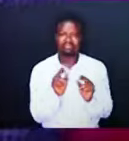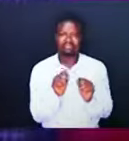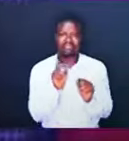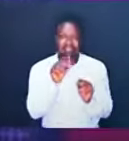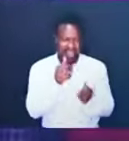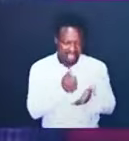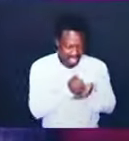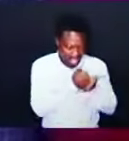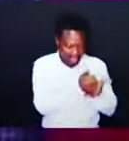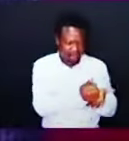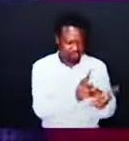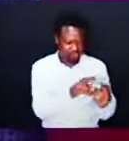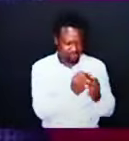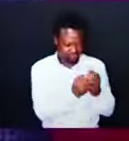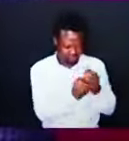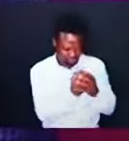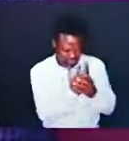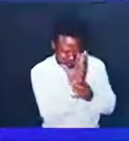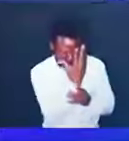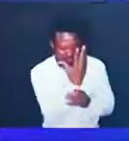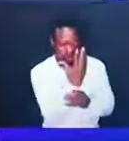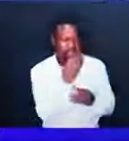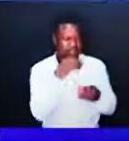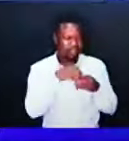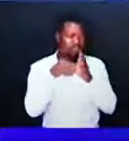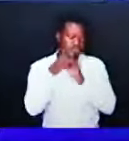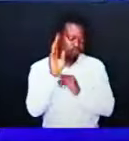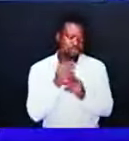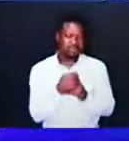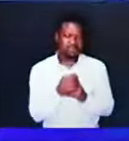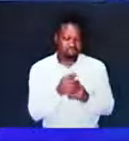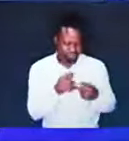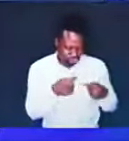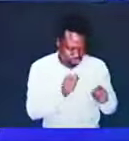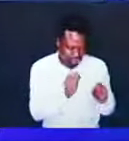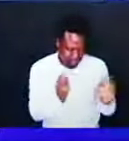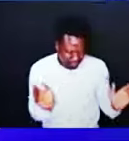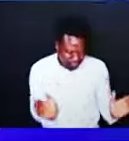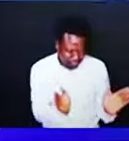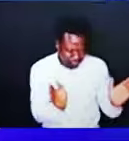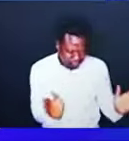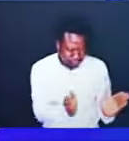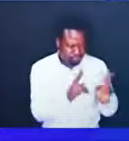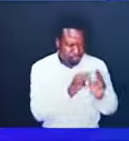salvation. Make sure that she also makes it to heaven.